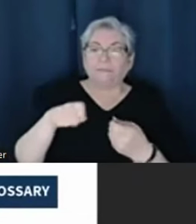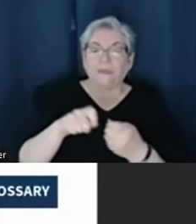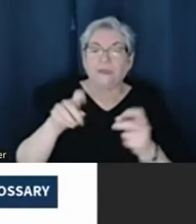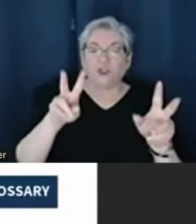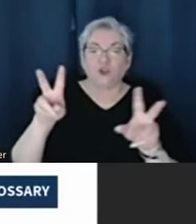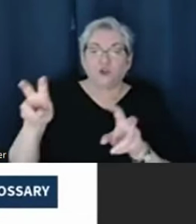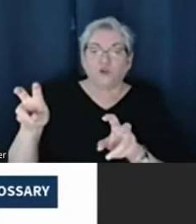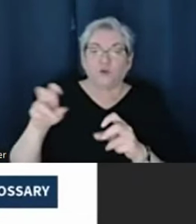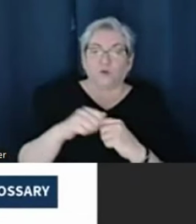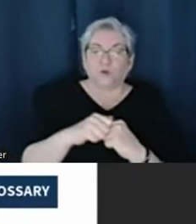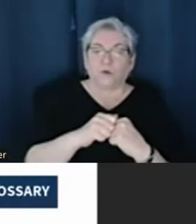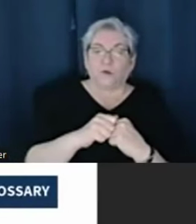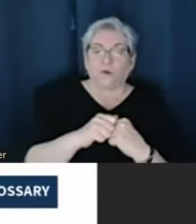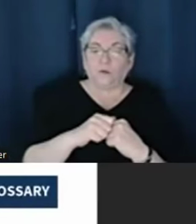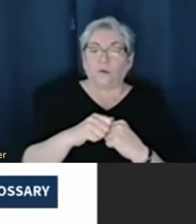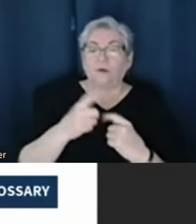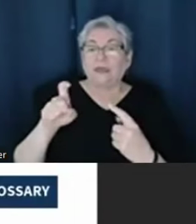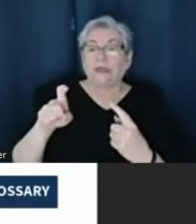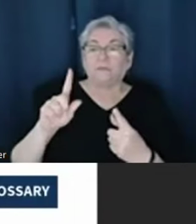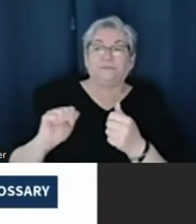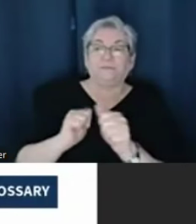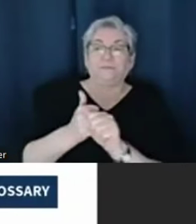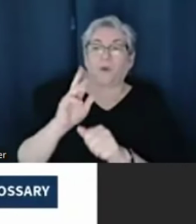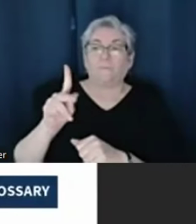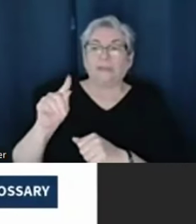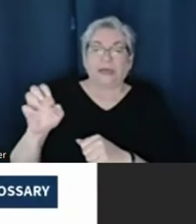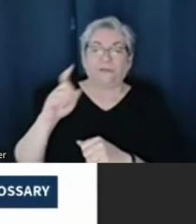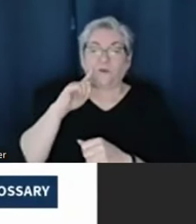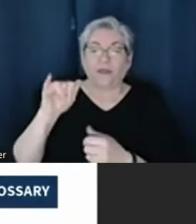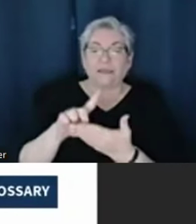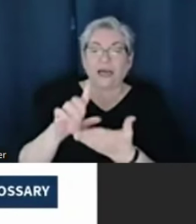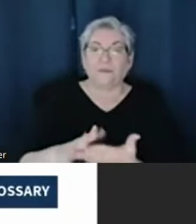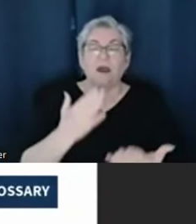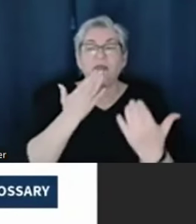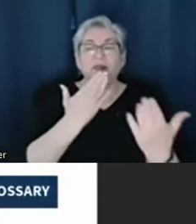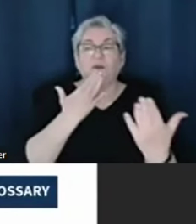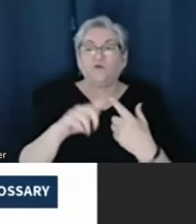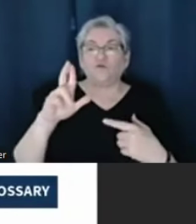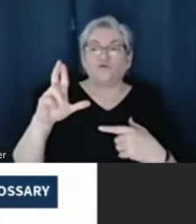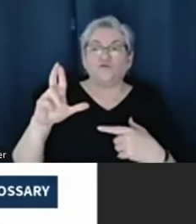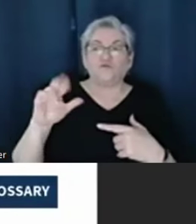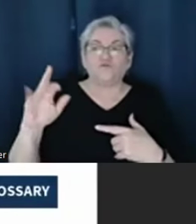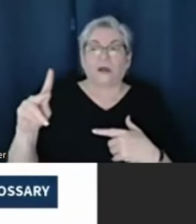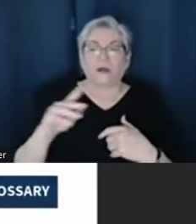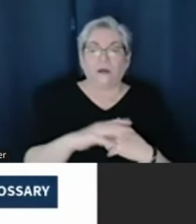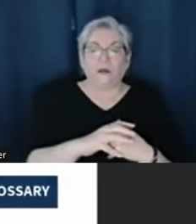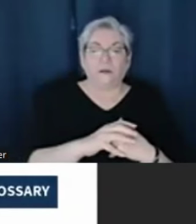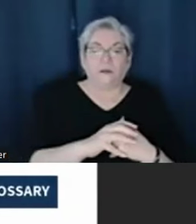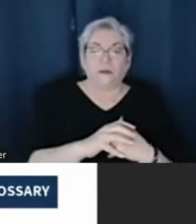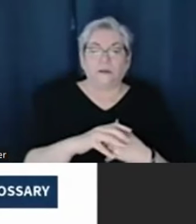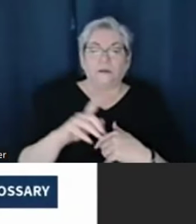and updates to the document. Okay. Thank you, Rick. Yeah, Lauren Agaratis is